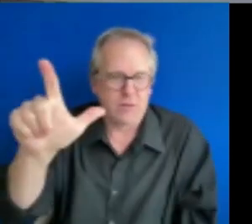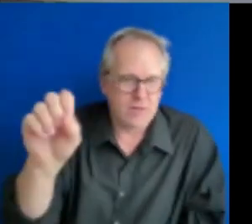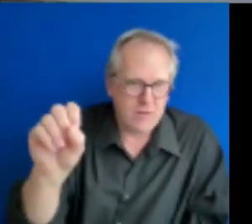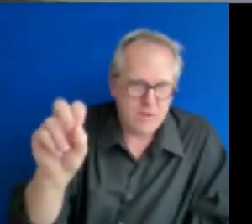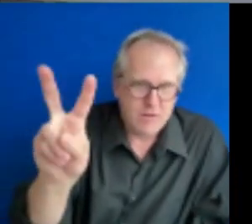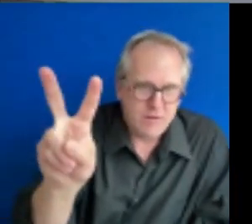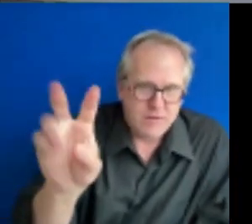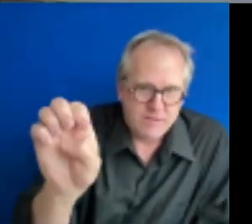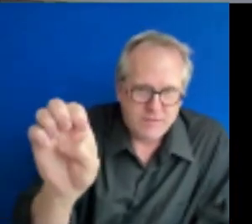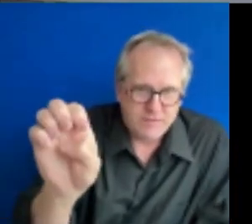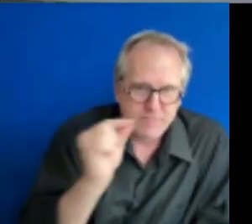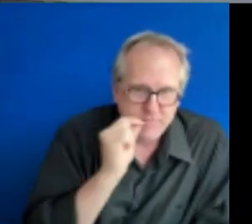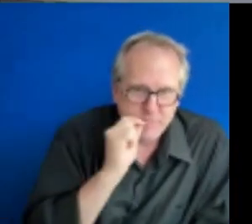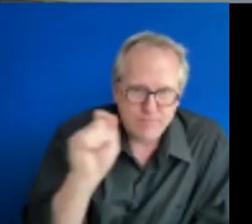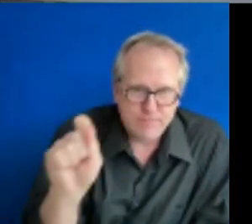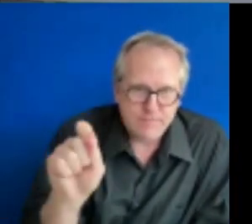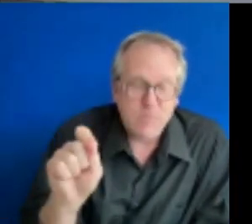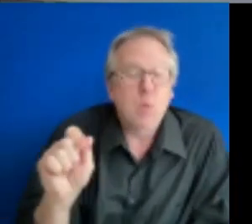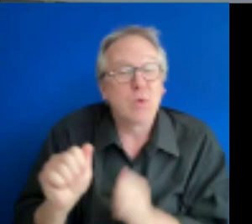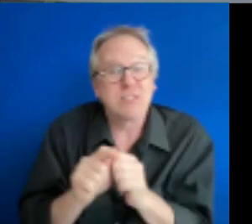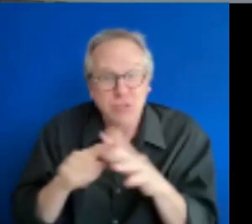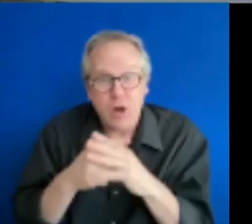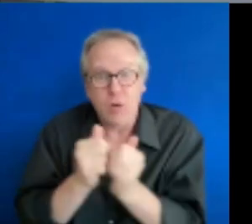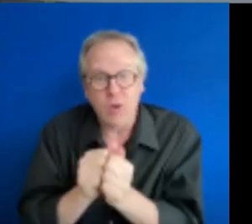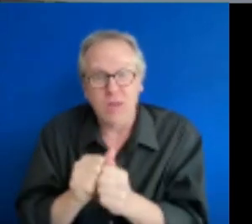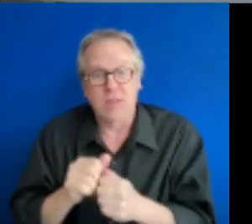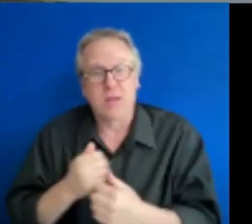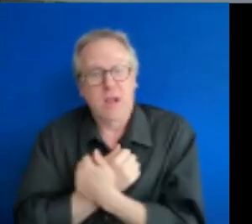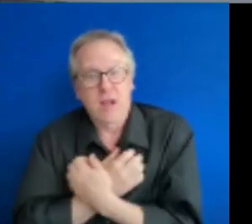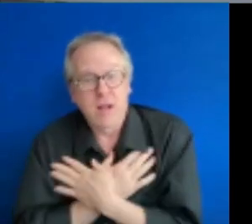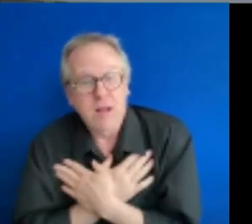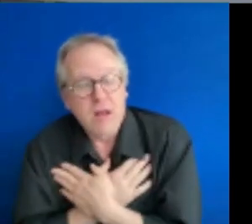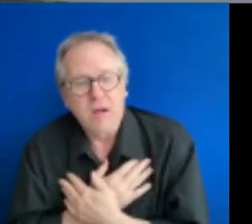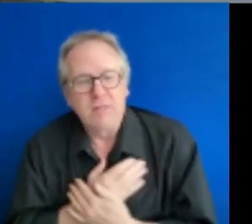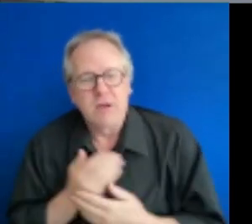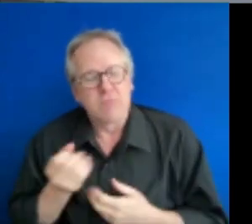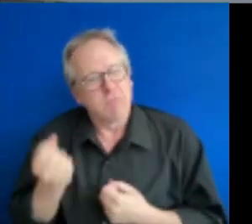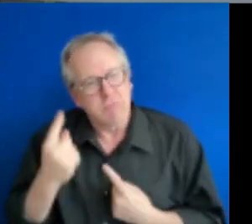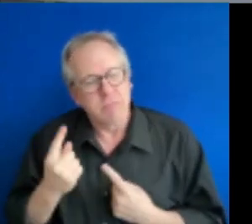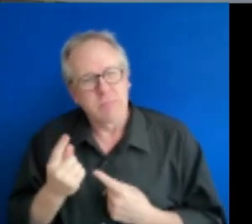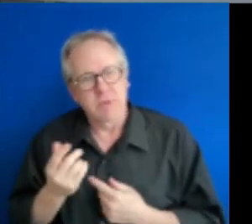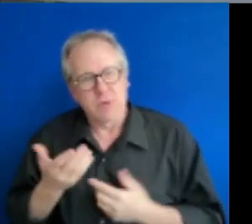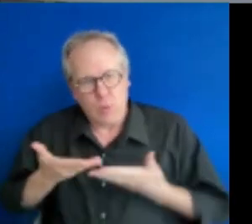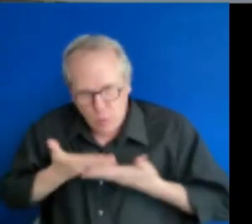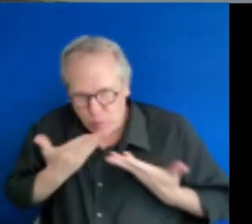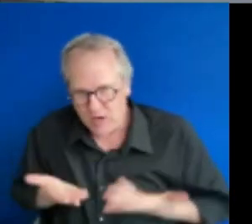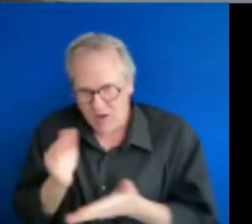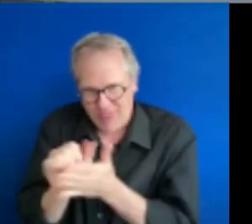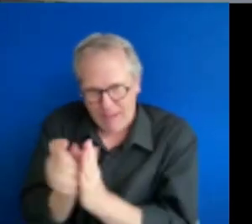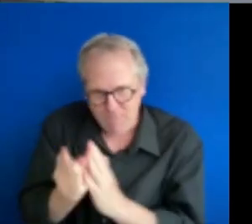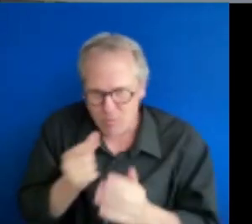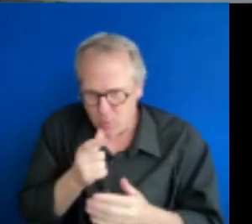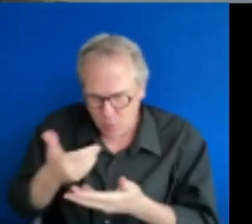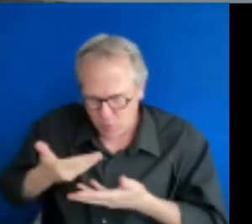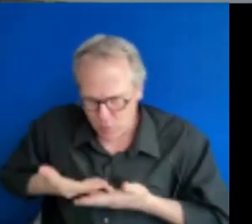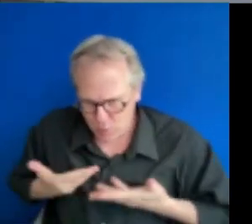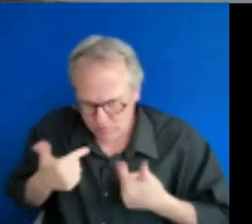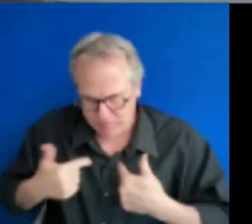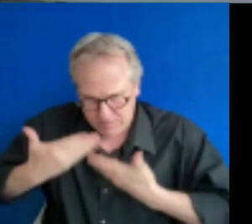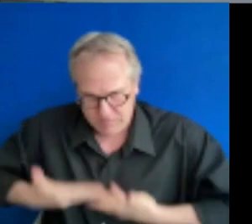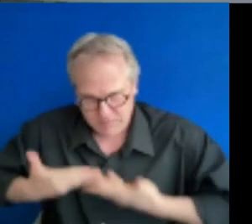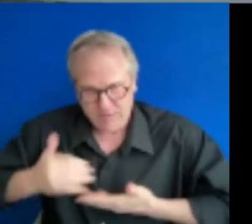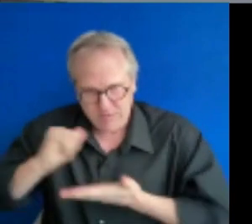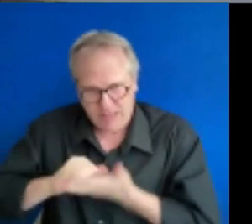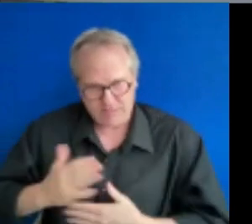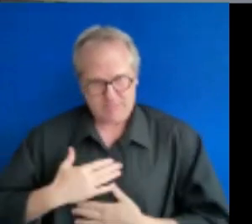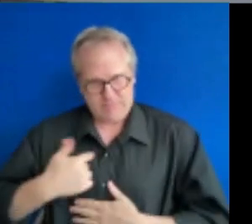if we start from there, if we understand that who we are in that moment is exactly who we need